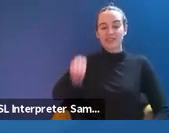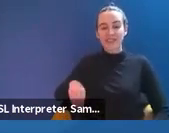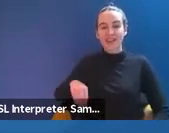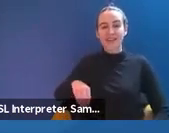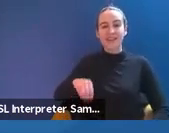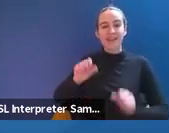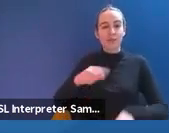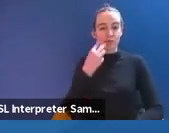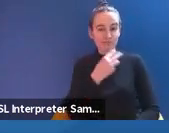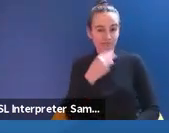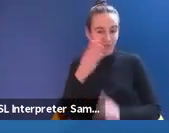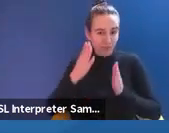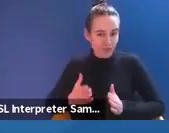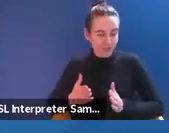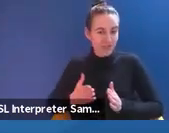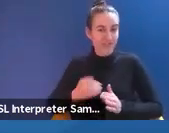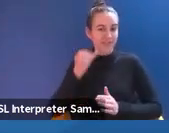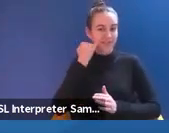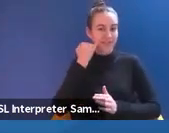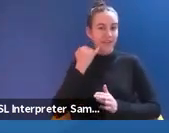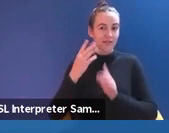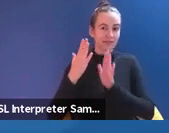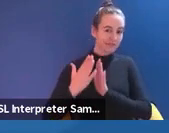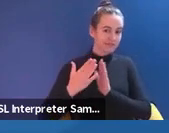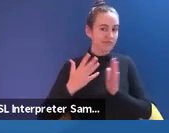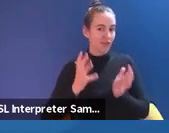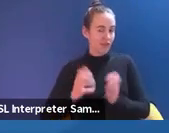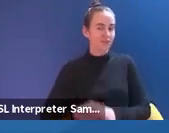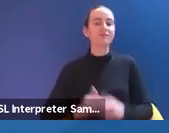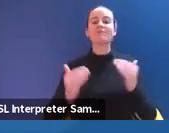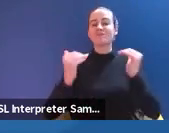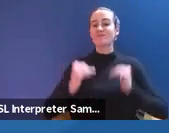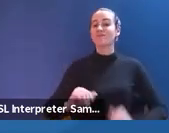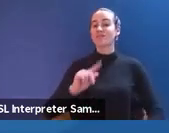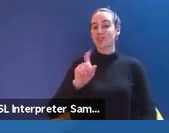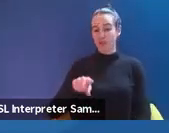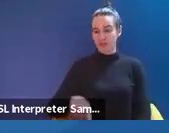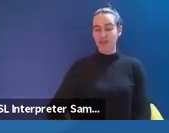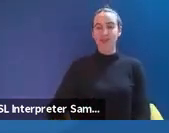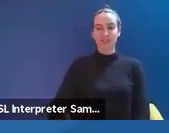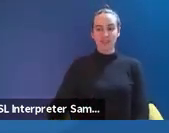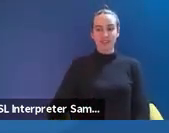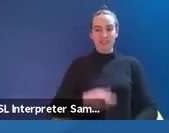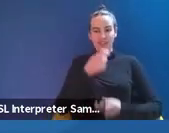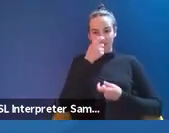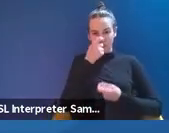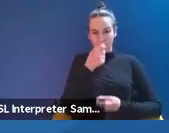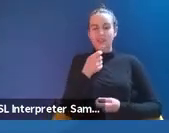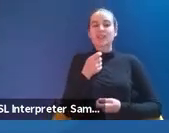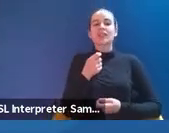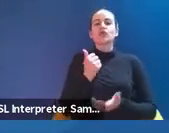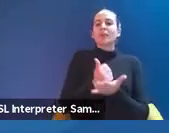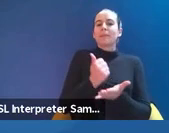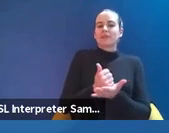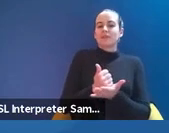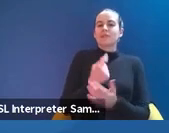someone that you're talking with. The next question, also interested in treatments for